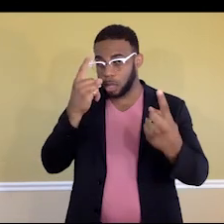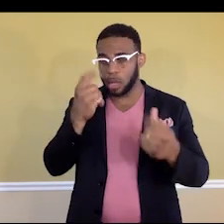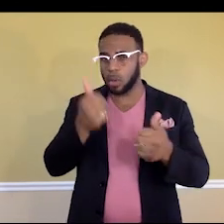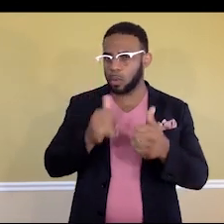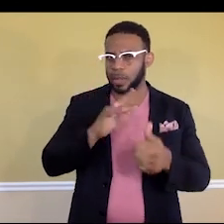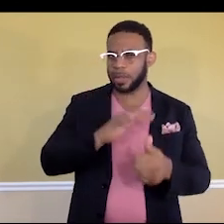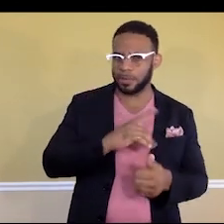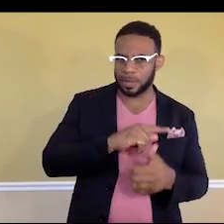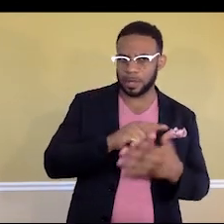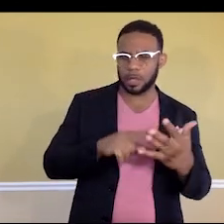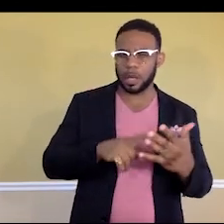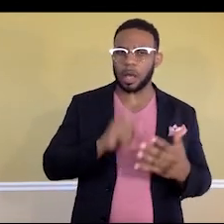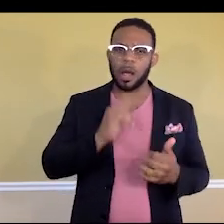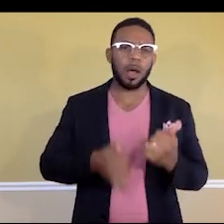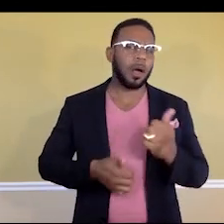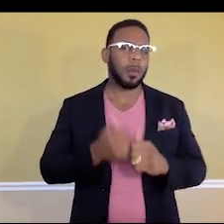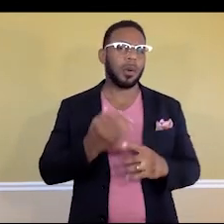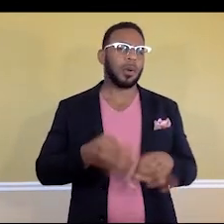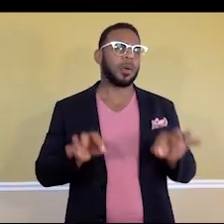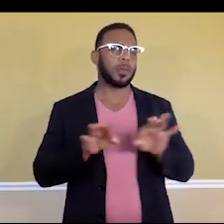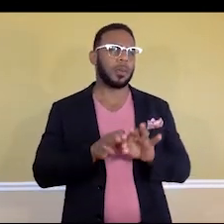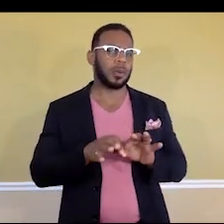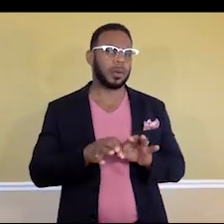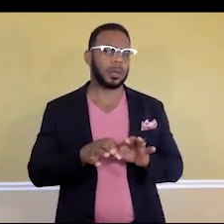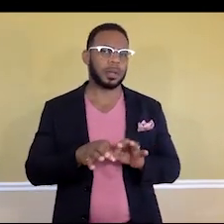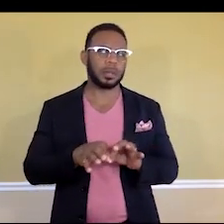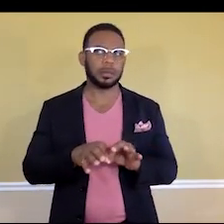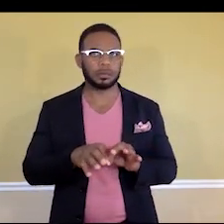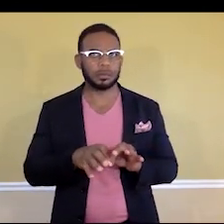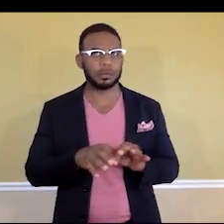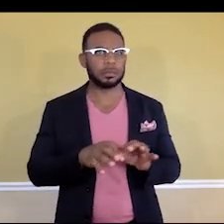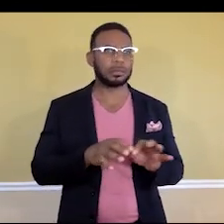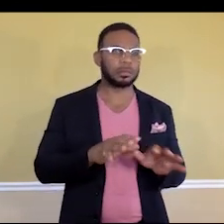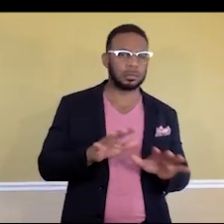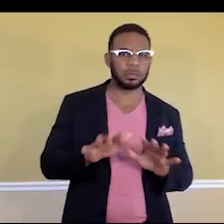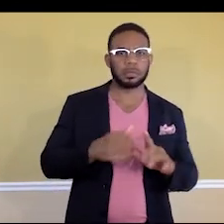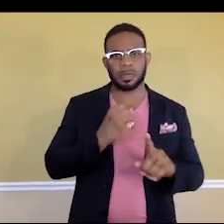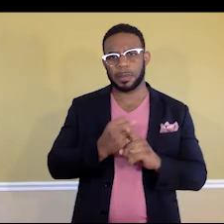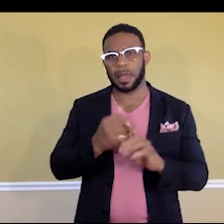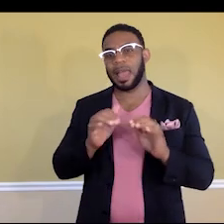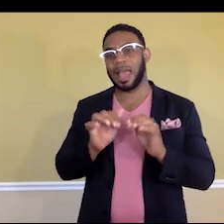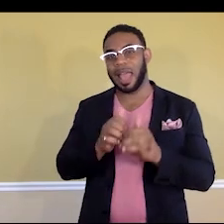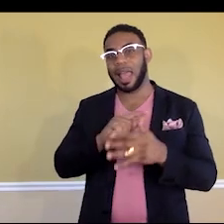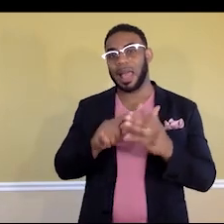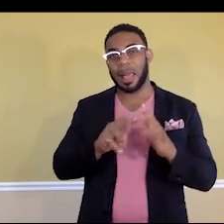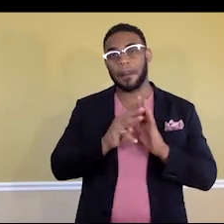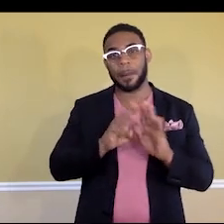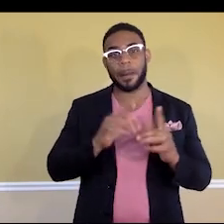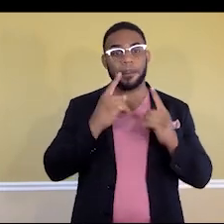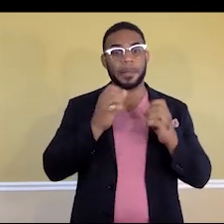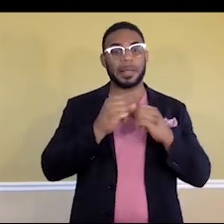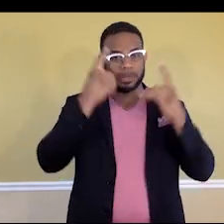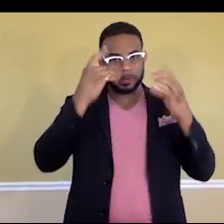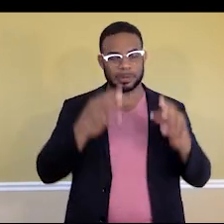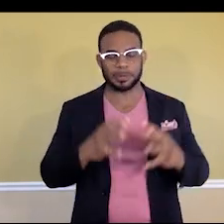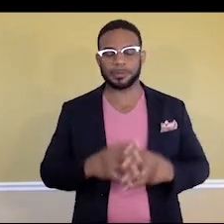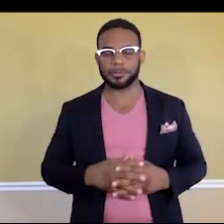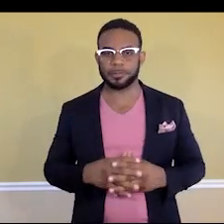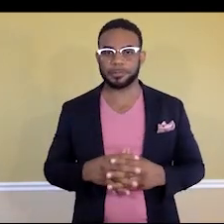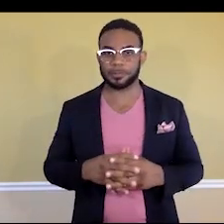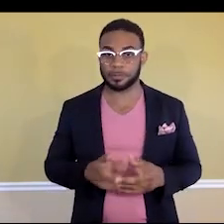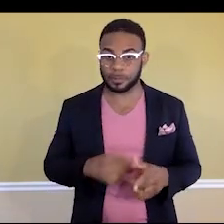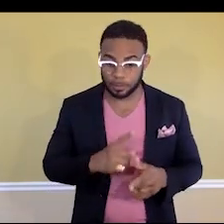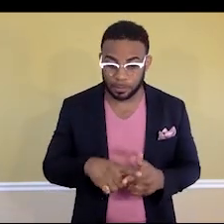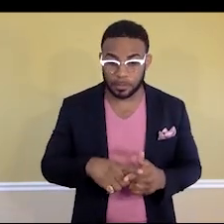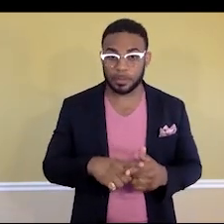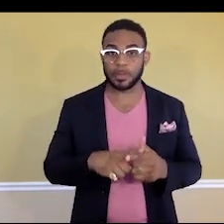which features are most important in impacting how this model made a decision. And